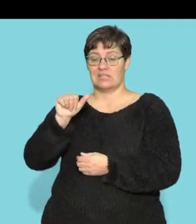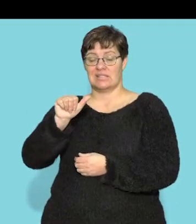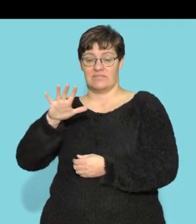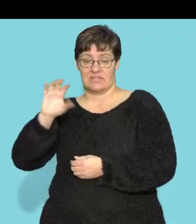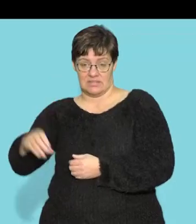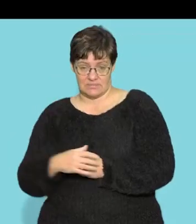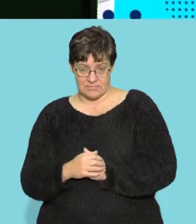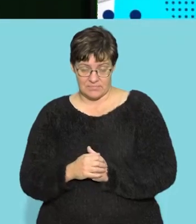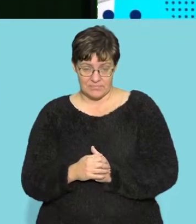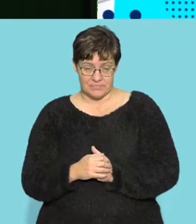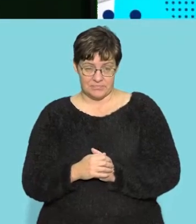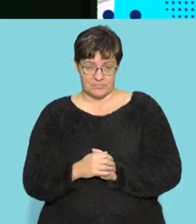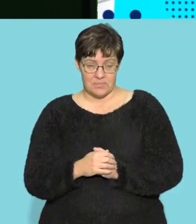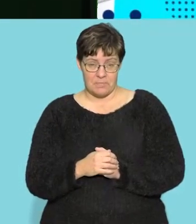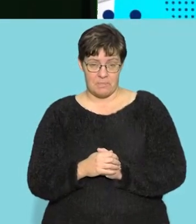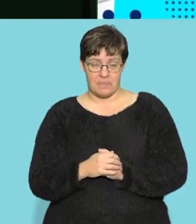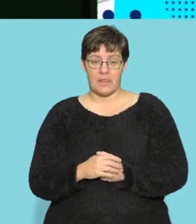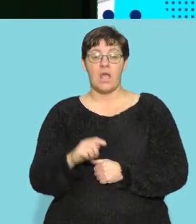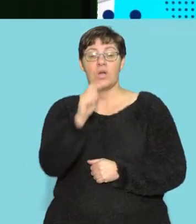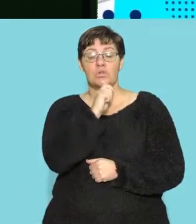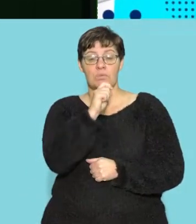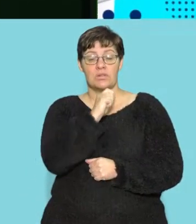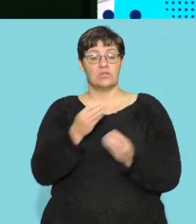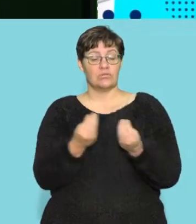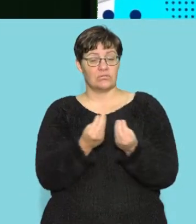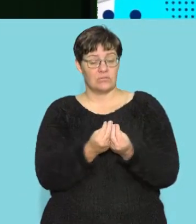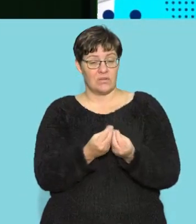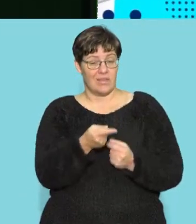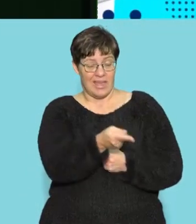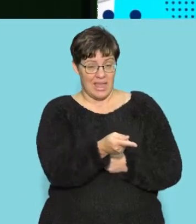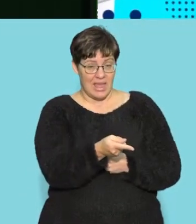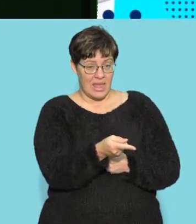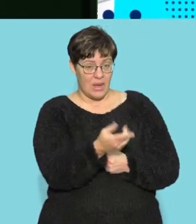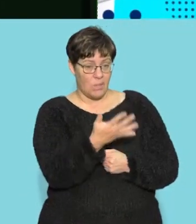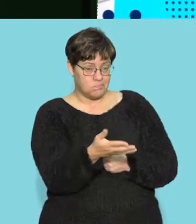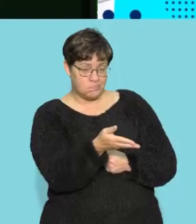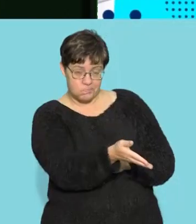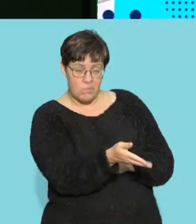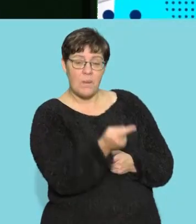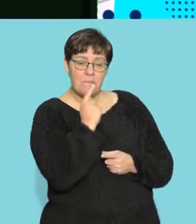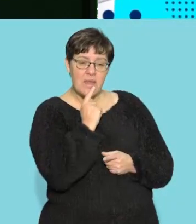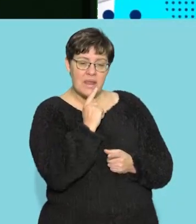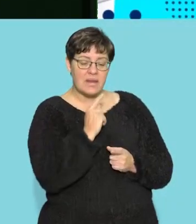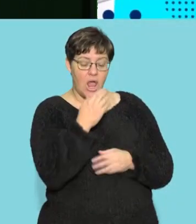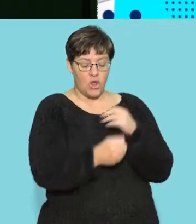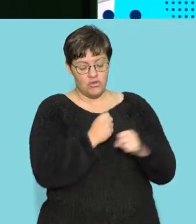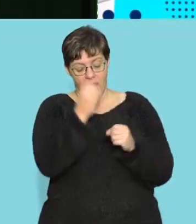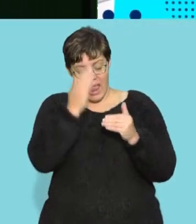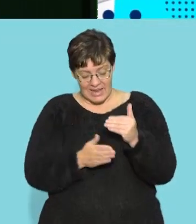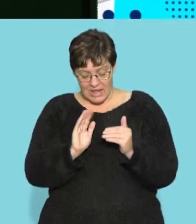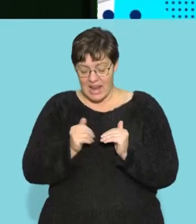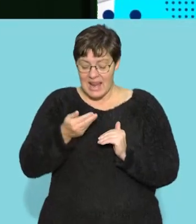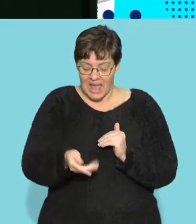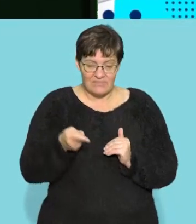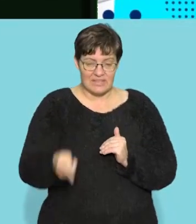45,650. Remember, consumable stores on hand, that will be the items that we have left over of consumables that have not